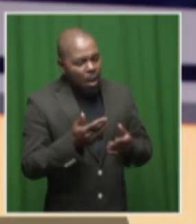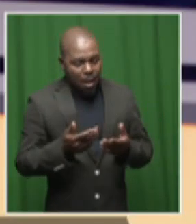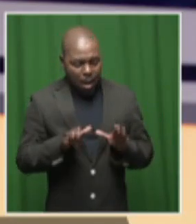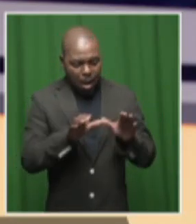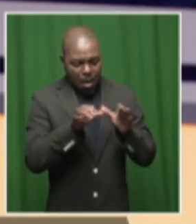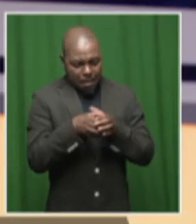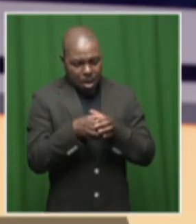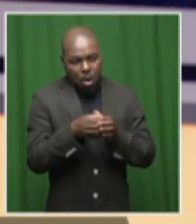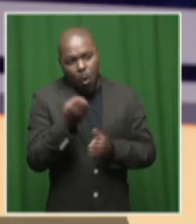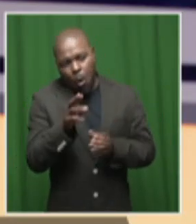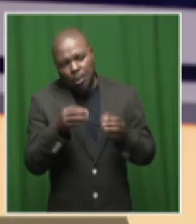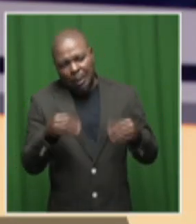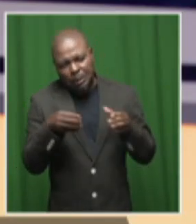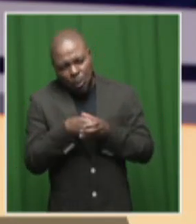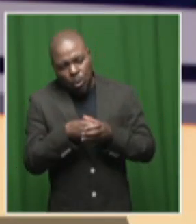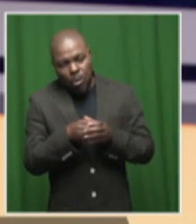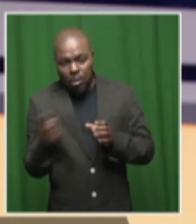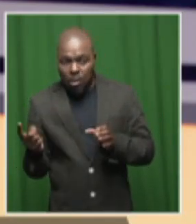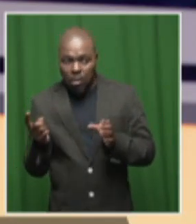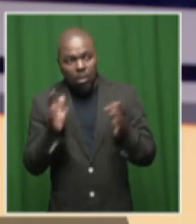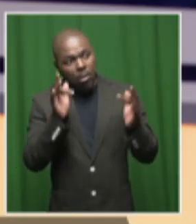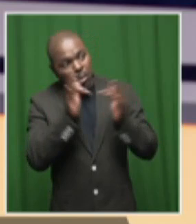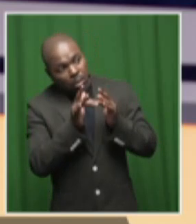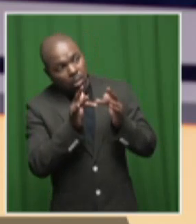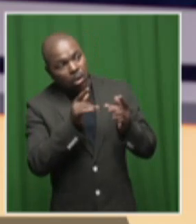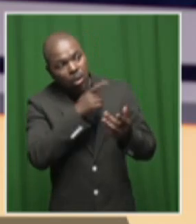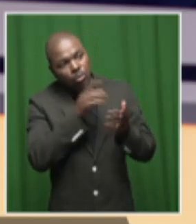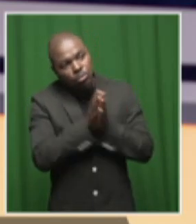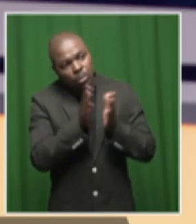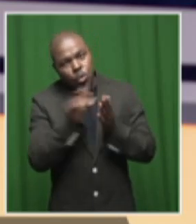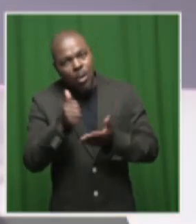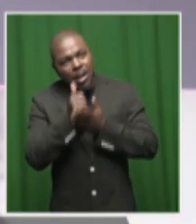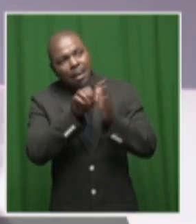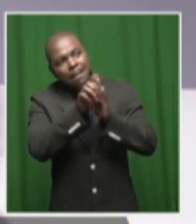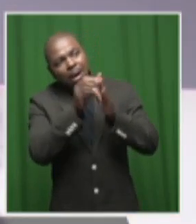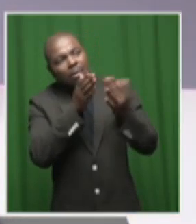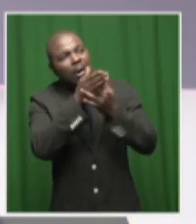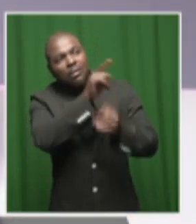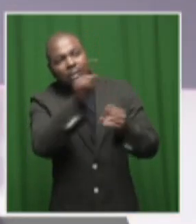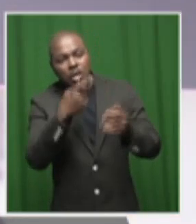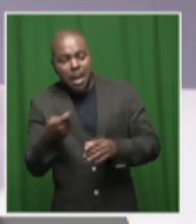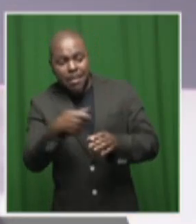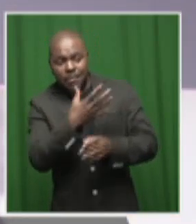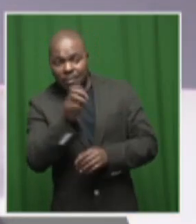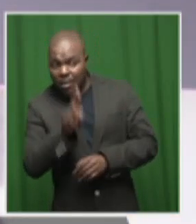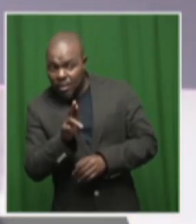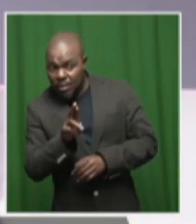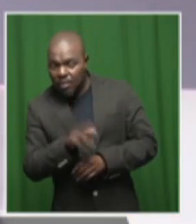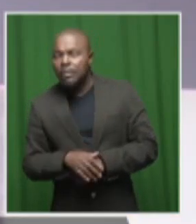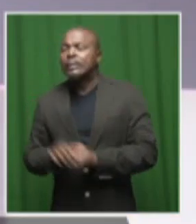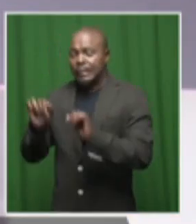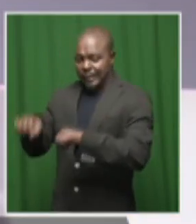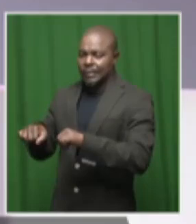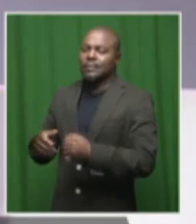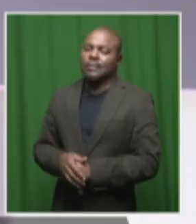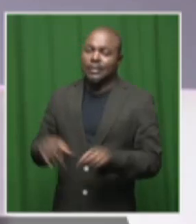business approaches you Yes. To find markets for them at a fee of $500. Yeah, yes, and that and more. So they approach us,